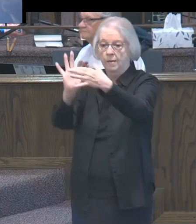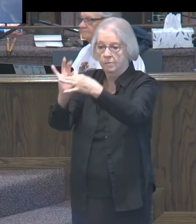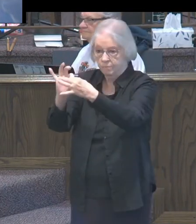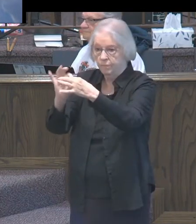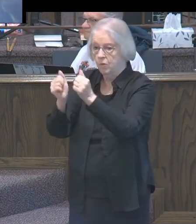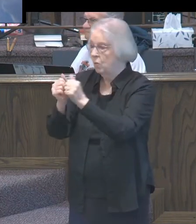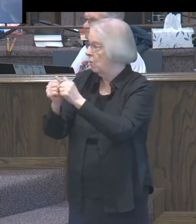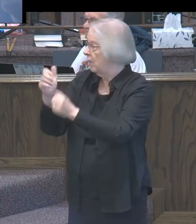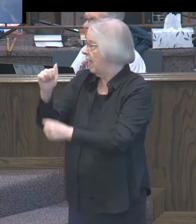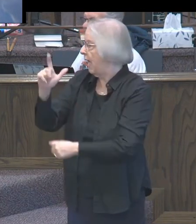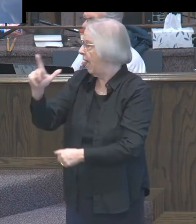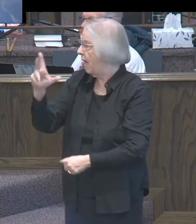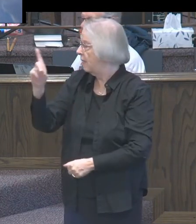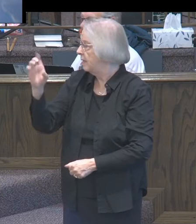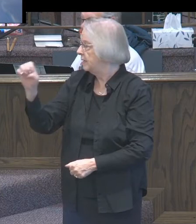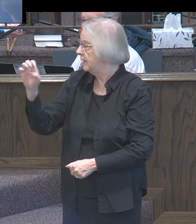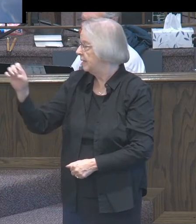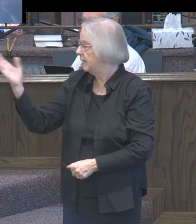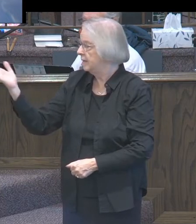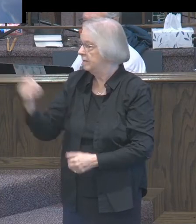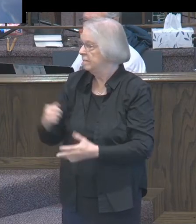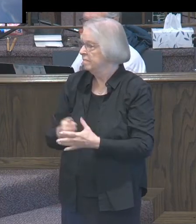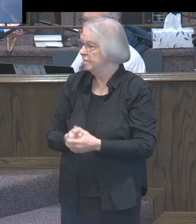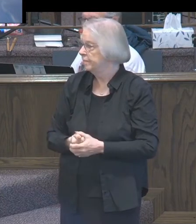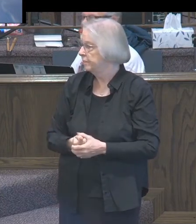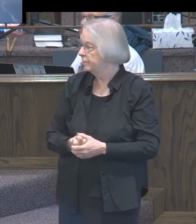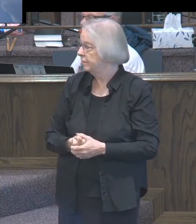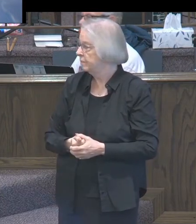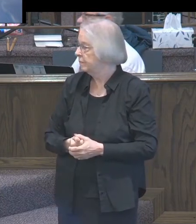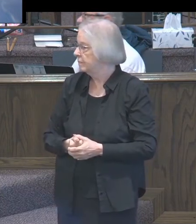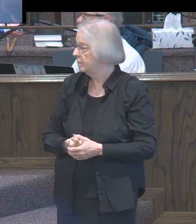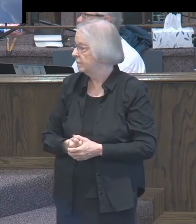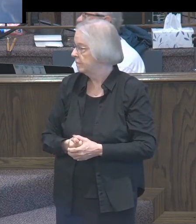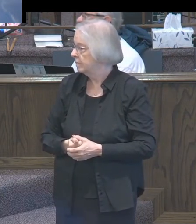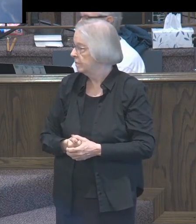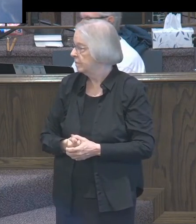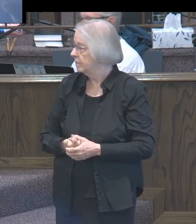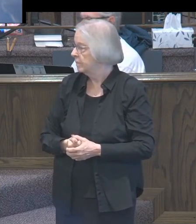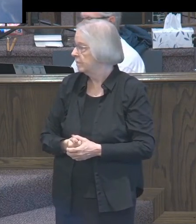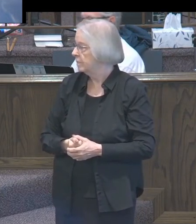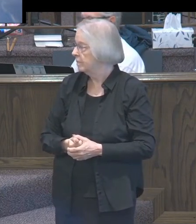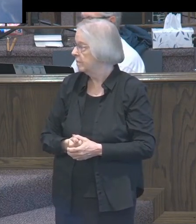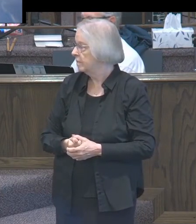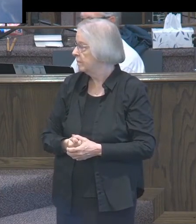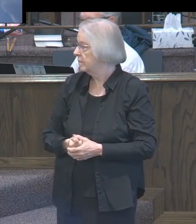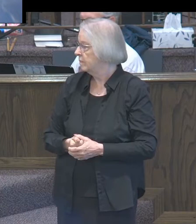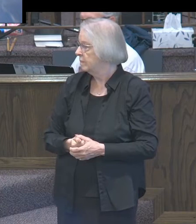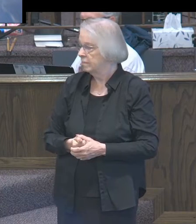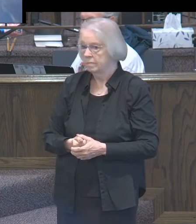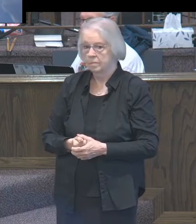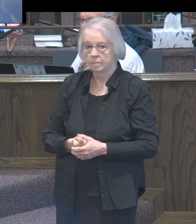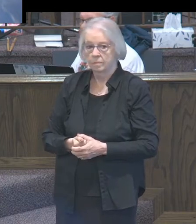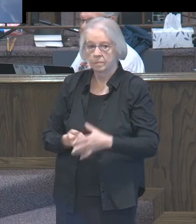with Al and Dee as they have chosen to go serve somewhere else. They've trained